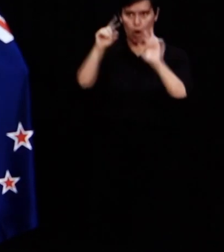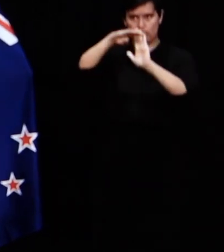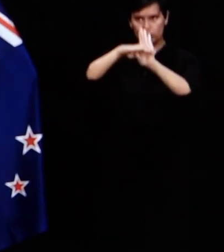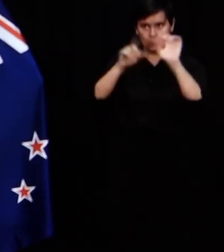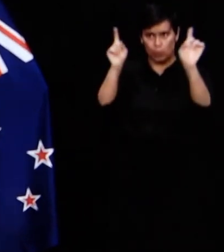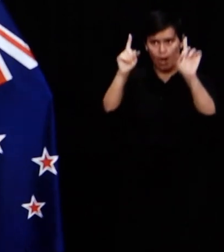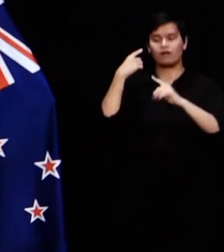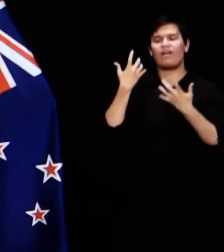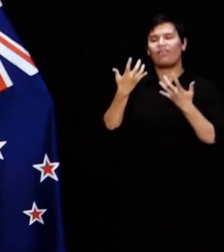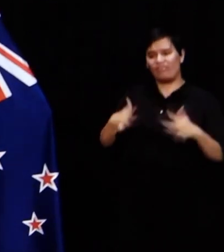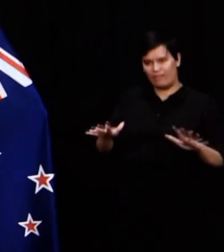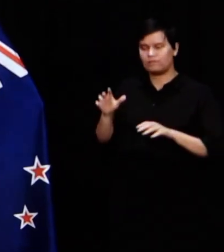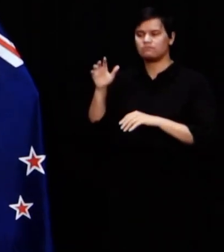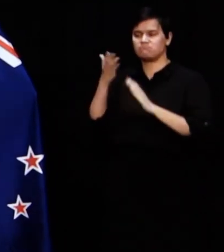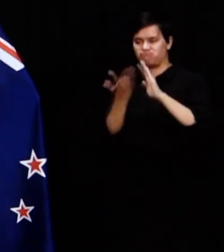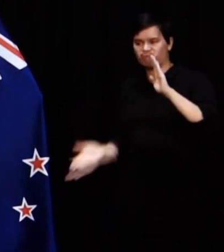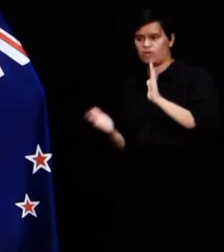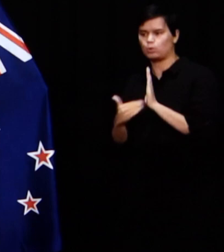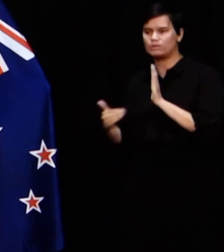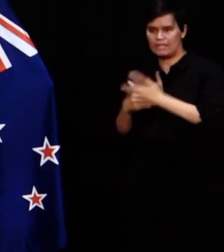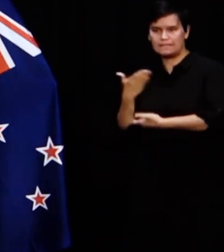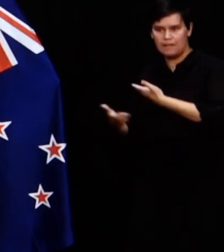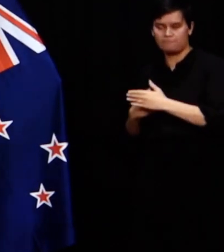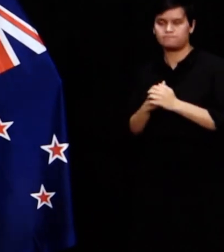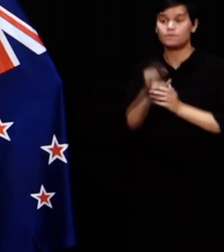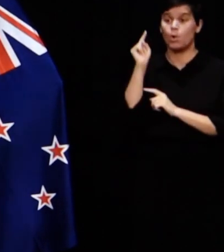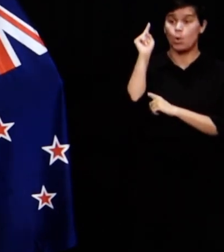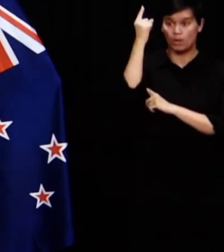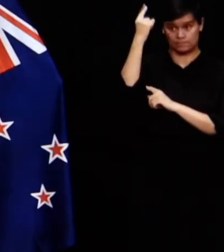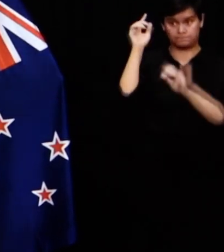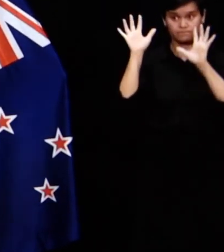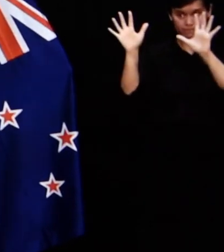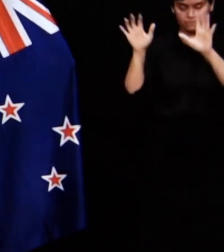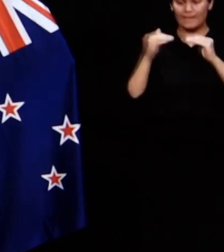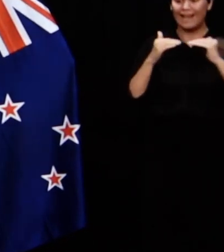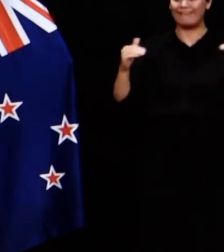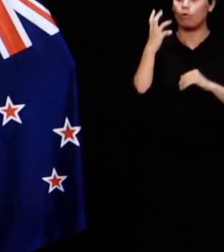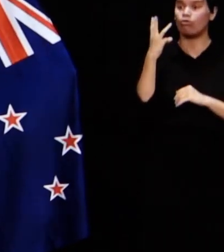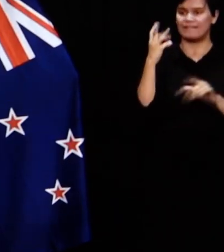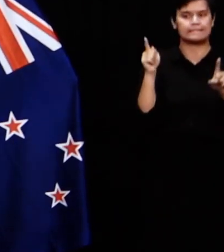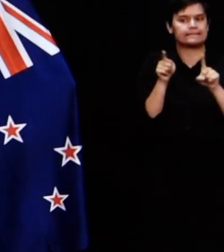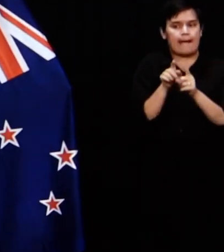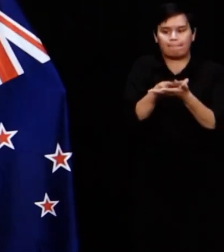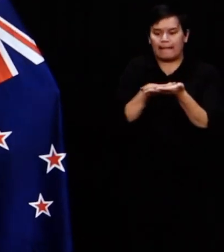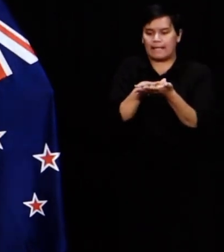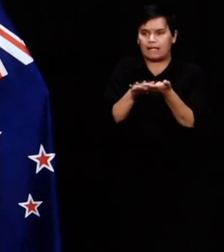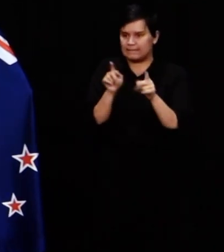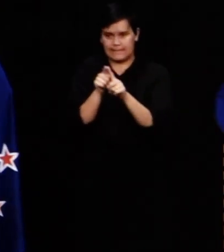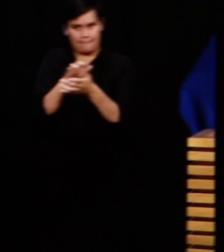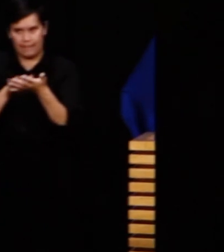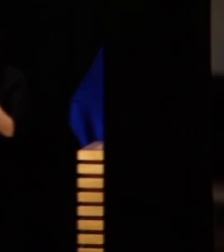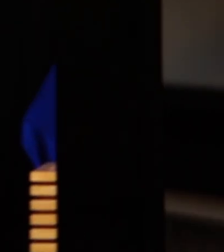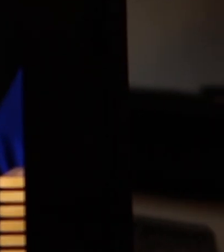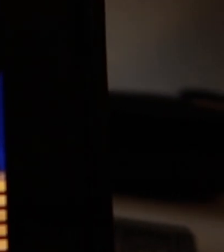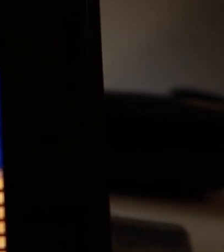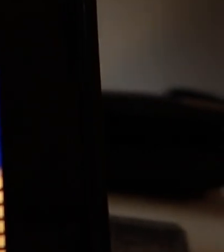we haven't experienced for some time. The levels remain as they were the last time we moved to level 3 in August for